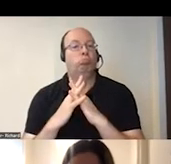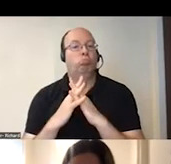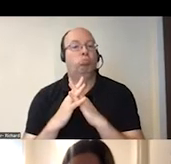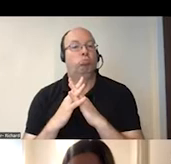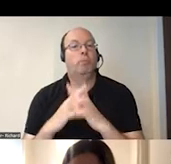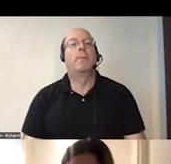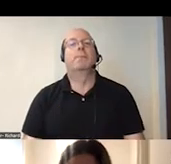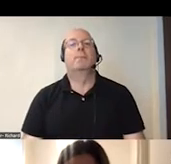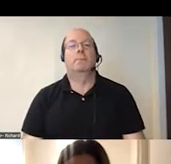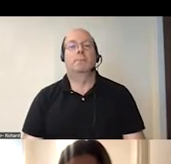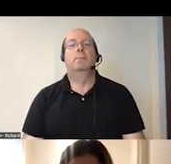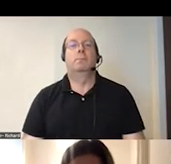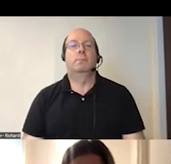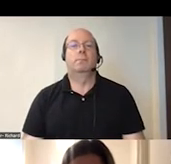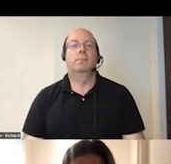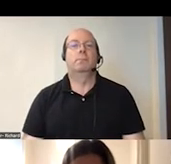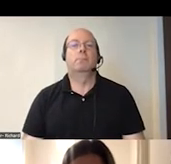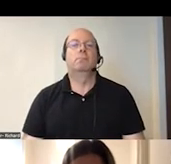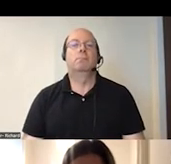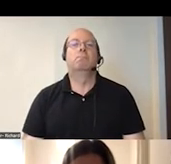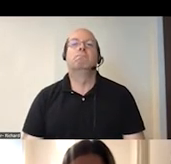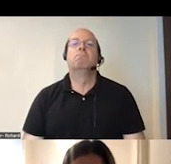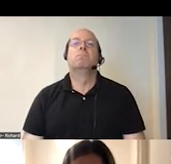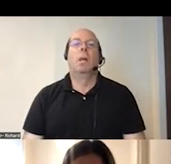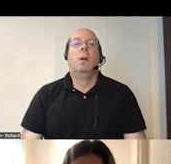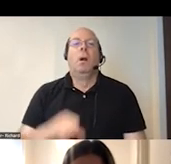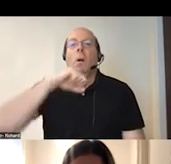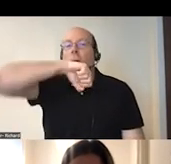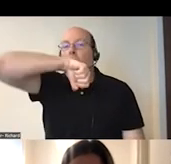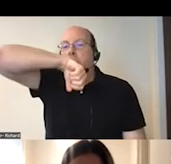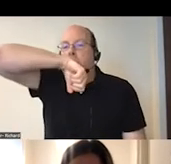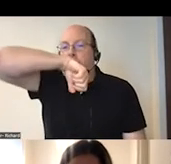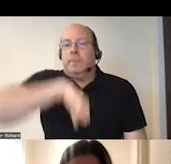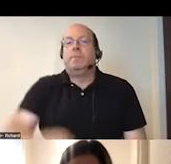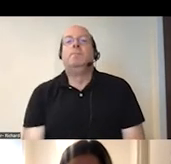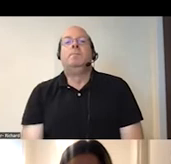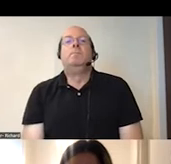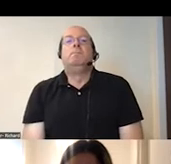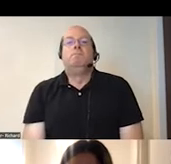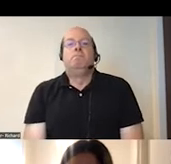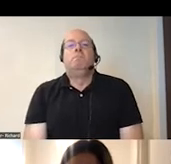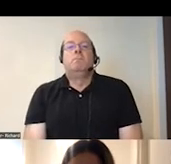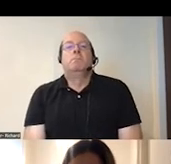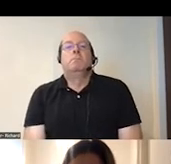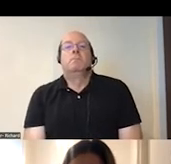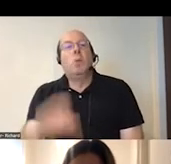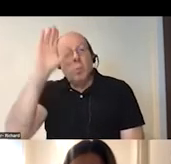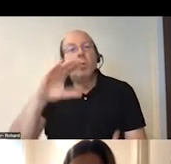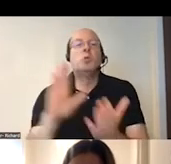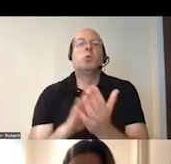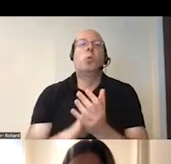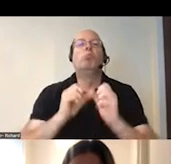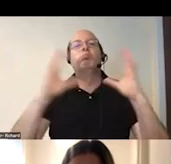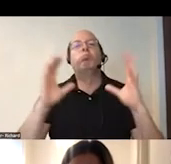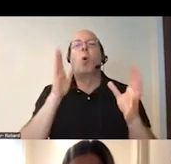I guess like the start of the story is more so that, you know, I think we all kind of go to school thinking we're going to be